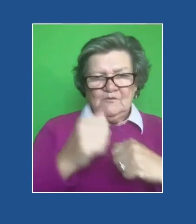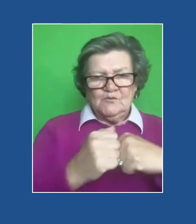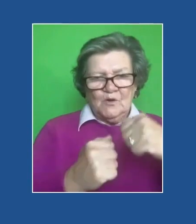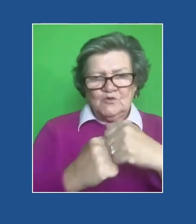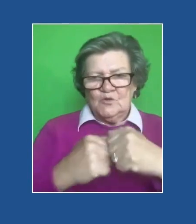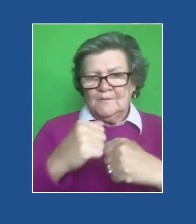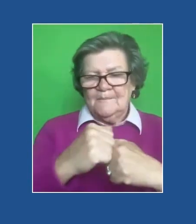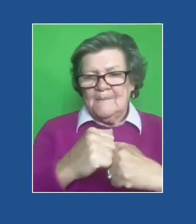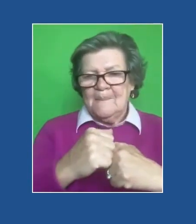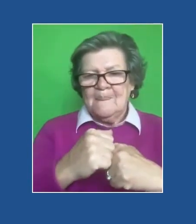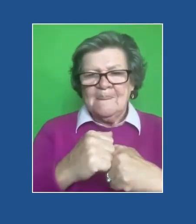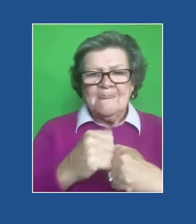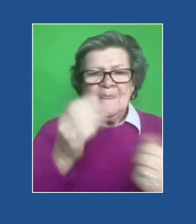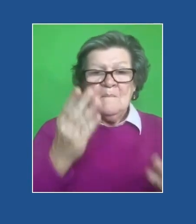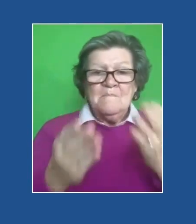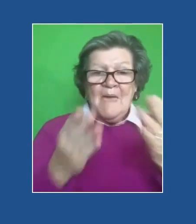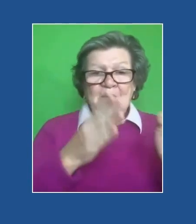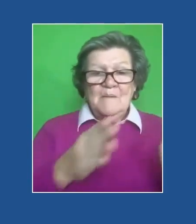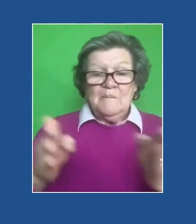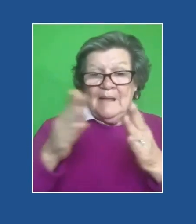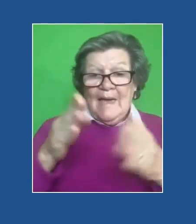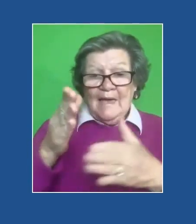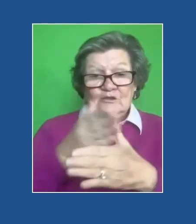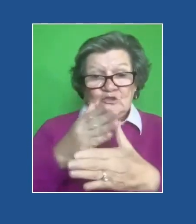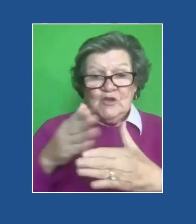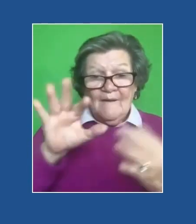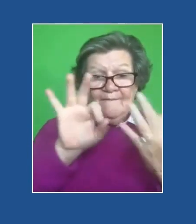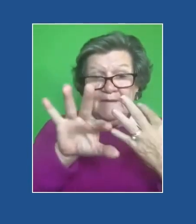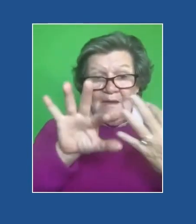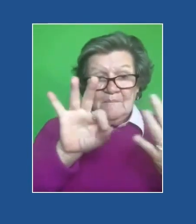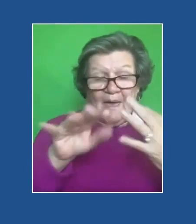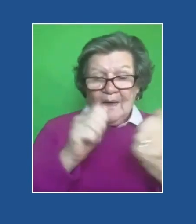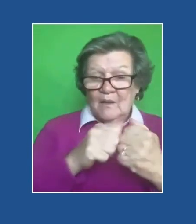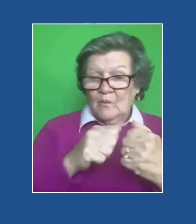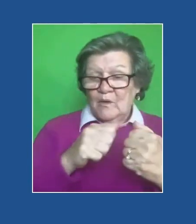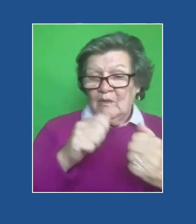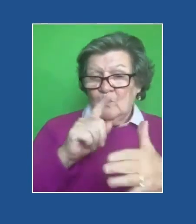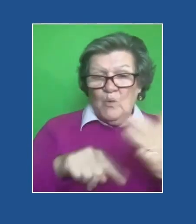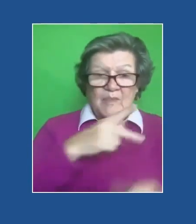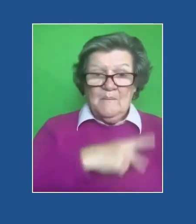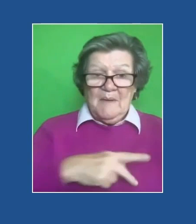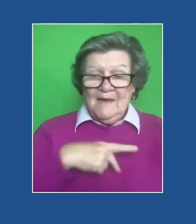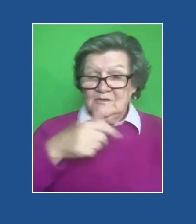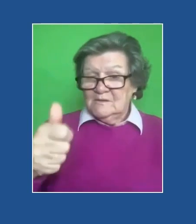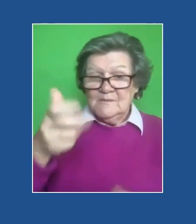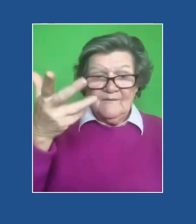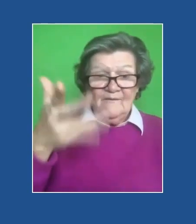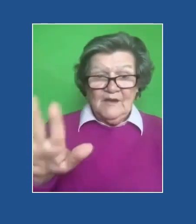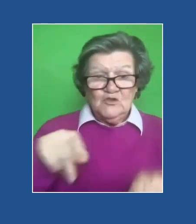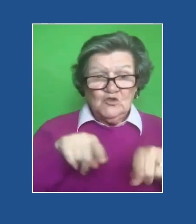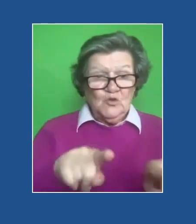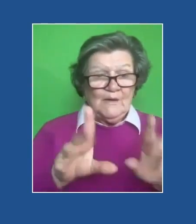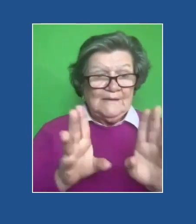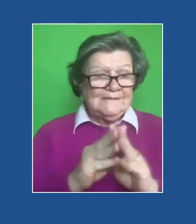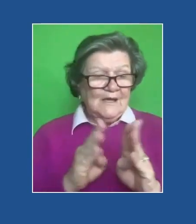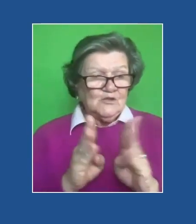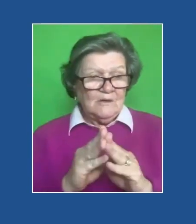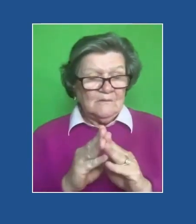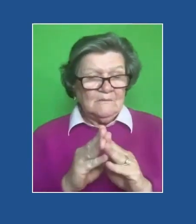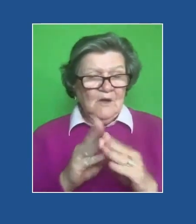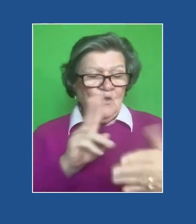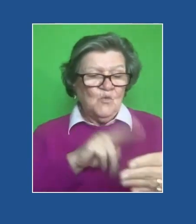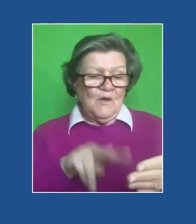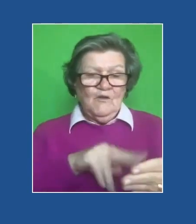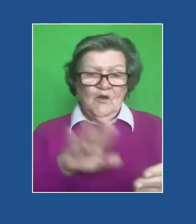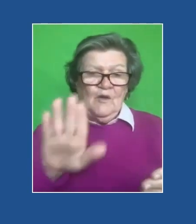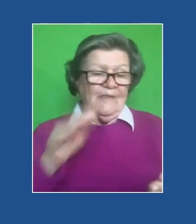we may have plans to share feedback on measures that our patients have completed in a session, and in reviewing their diary